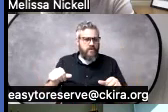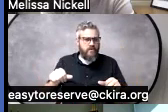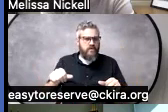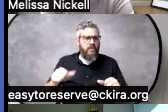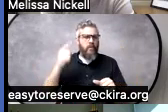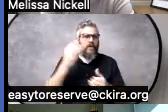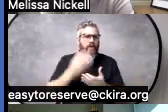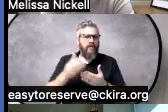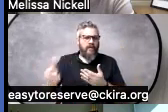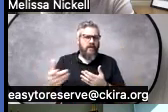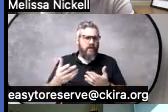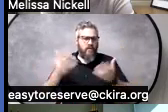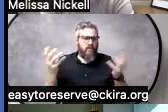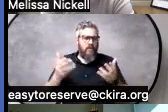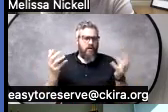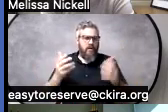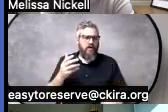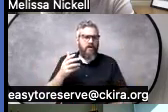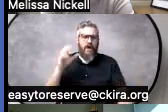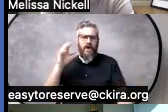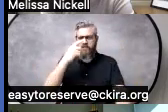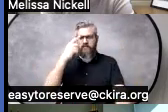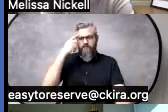of the things that I do is I look for ones where